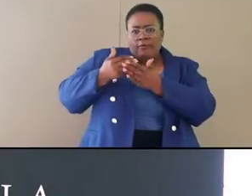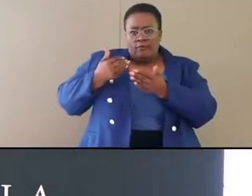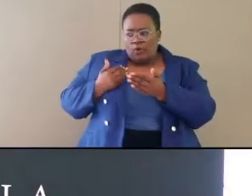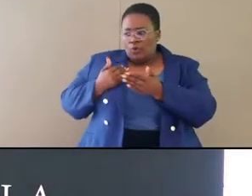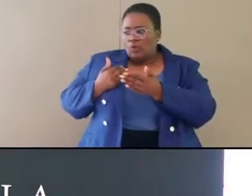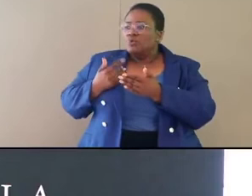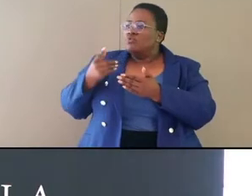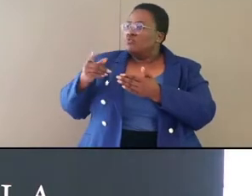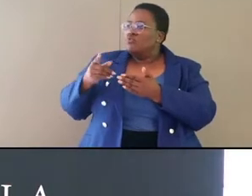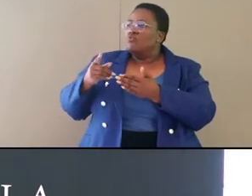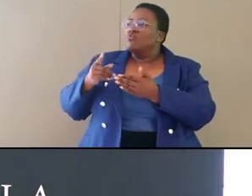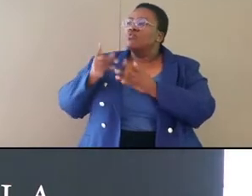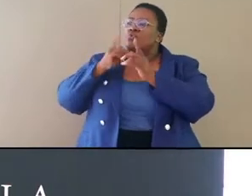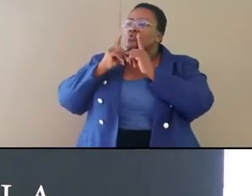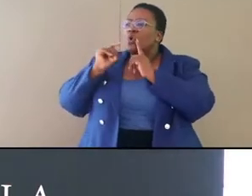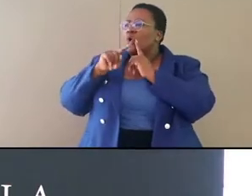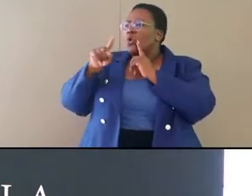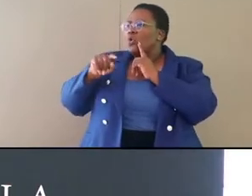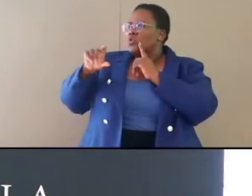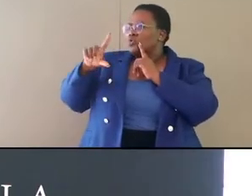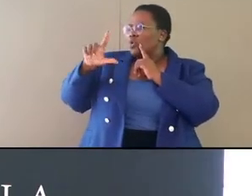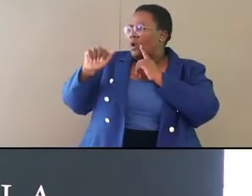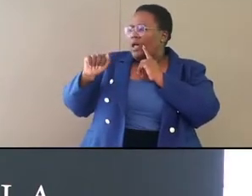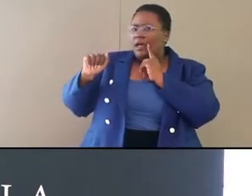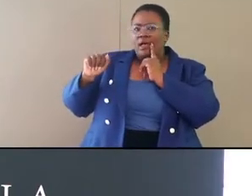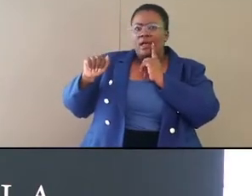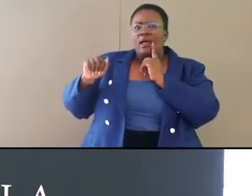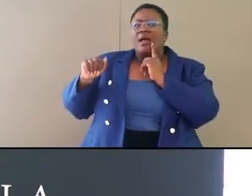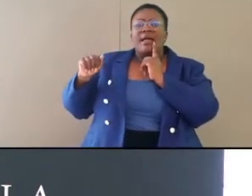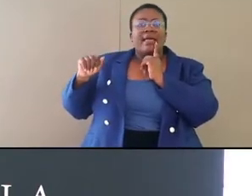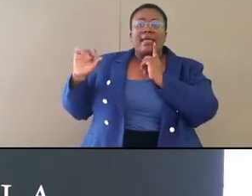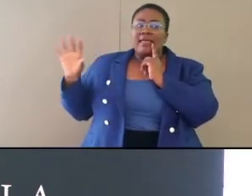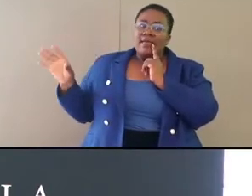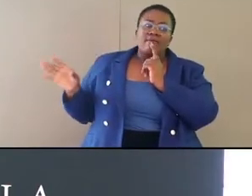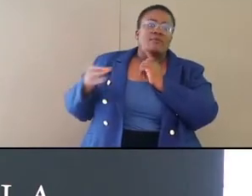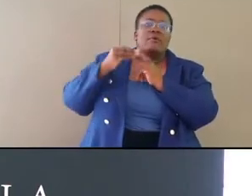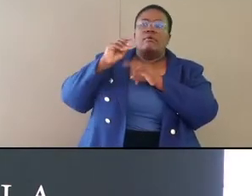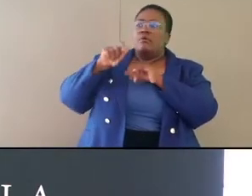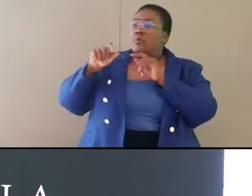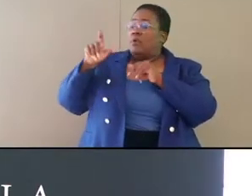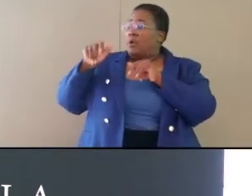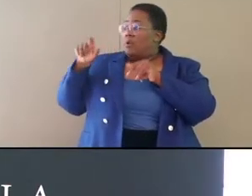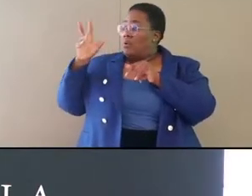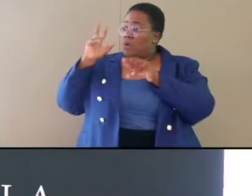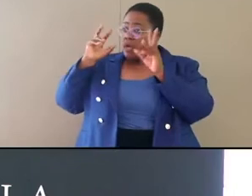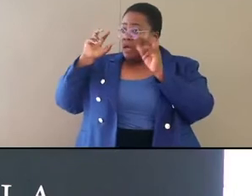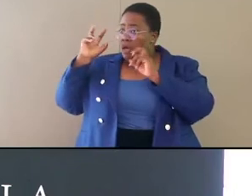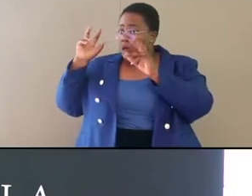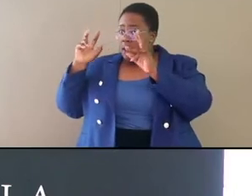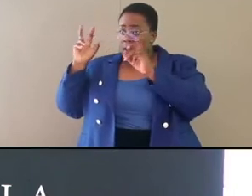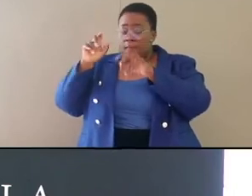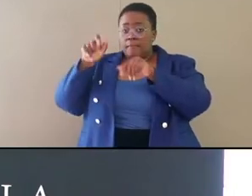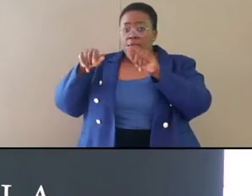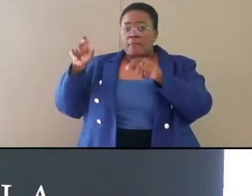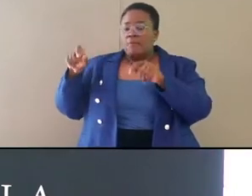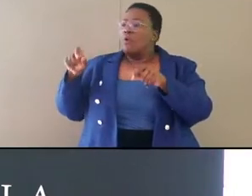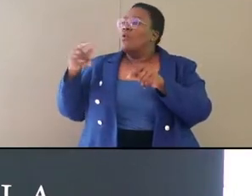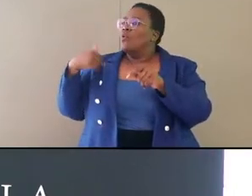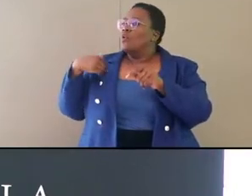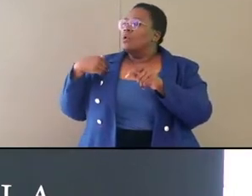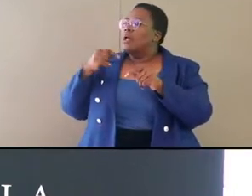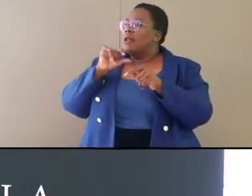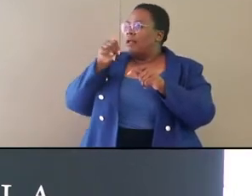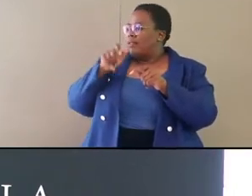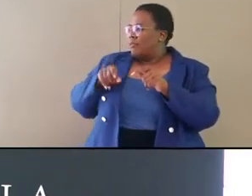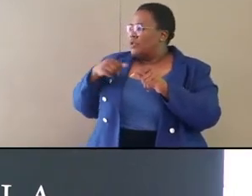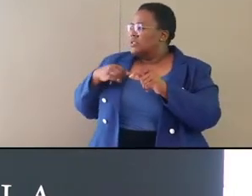You can talk of Zola Square everywhere you go. You get the sense that you had somebody that had told himself,